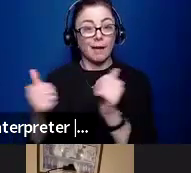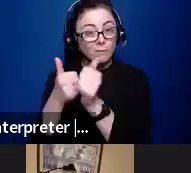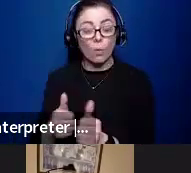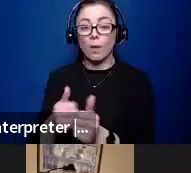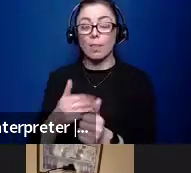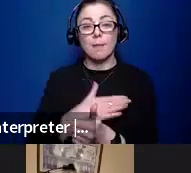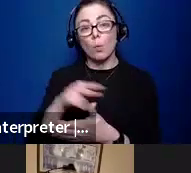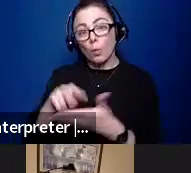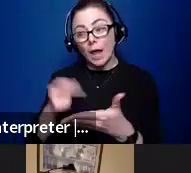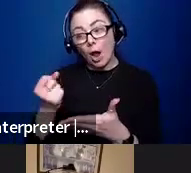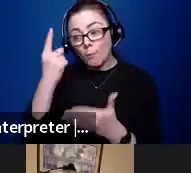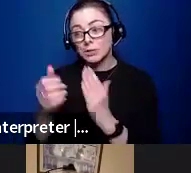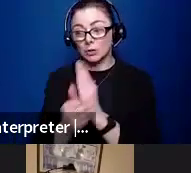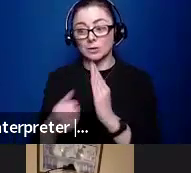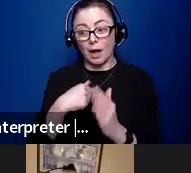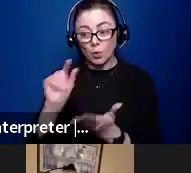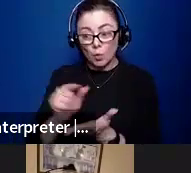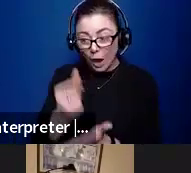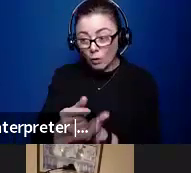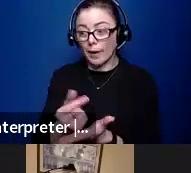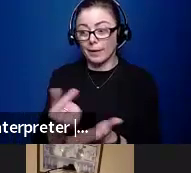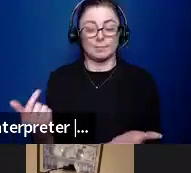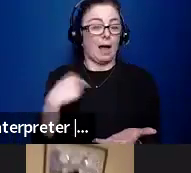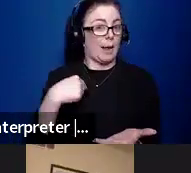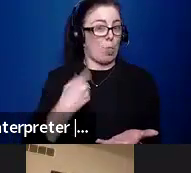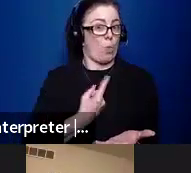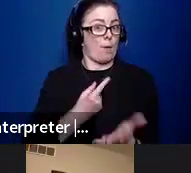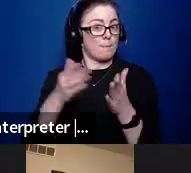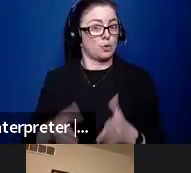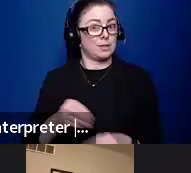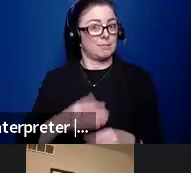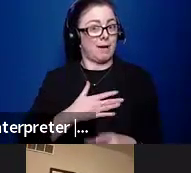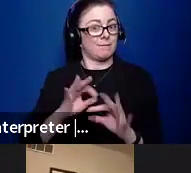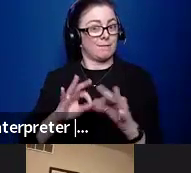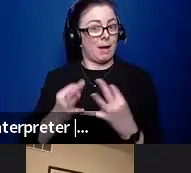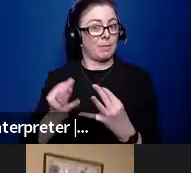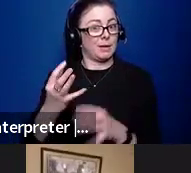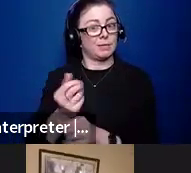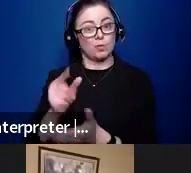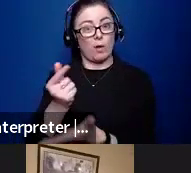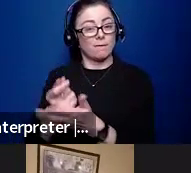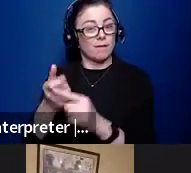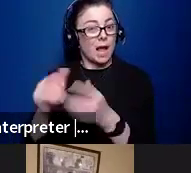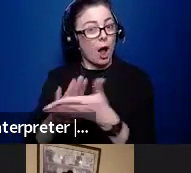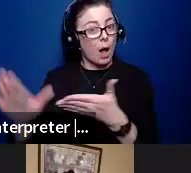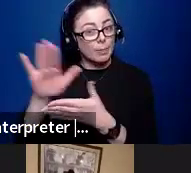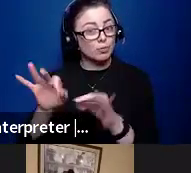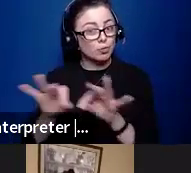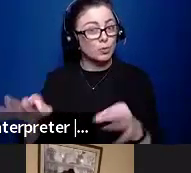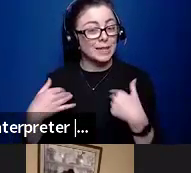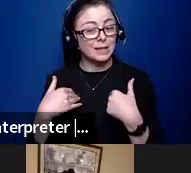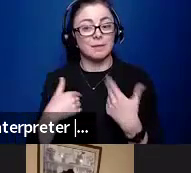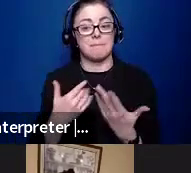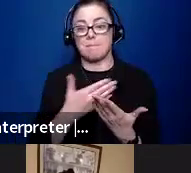have since graduated. I'm the only person in my family to have gone on and gotten a college degree. And I have spent the better part